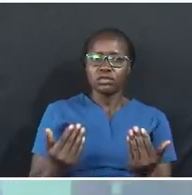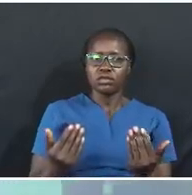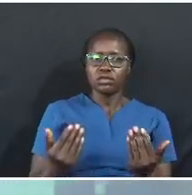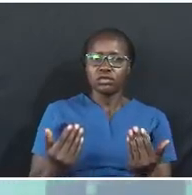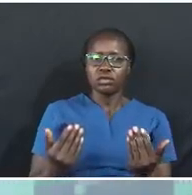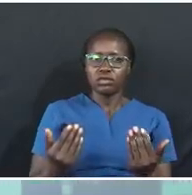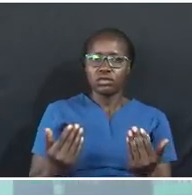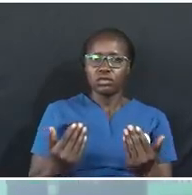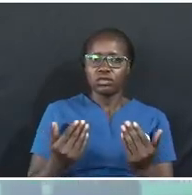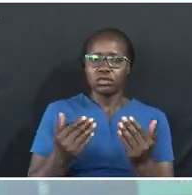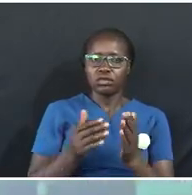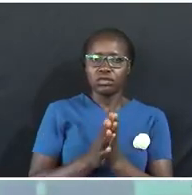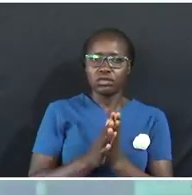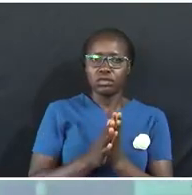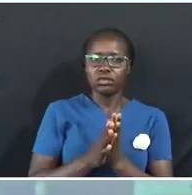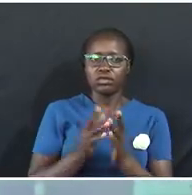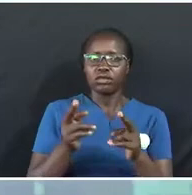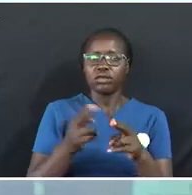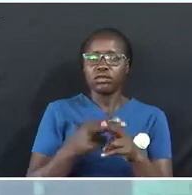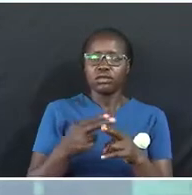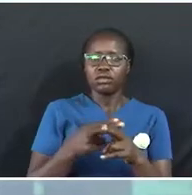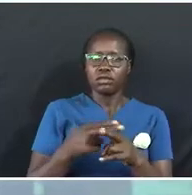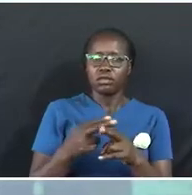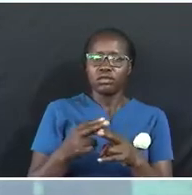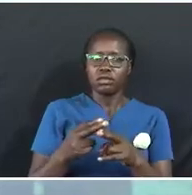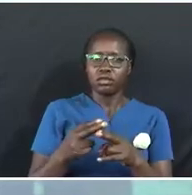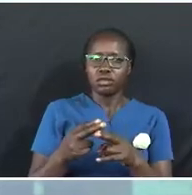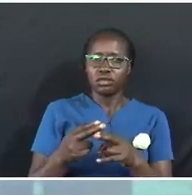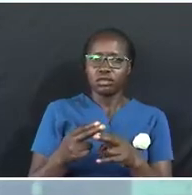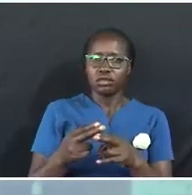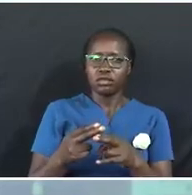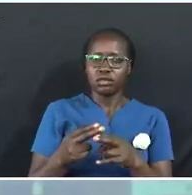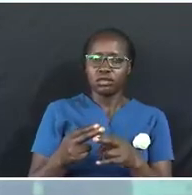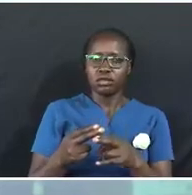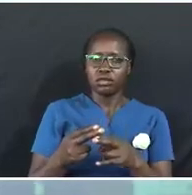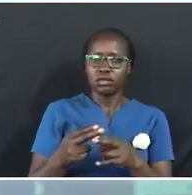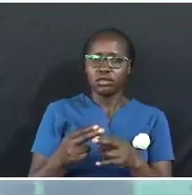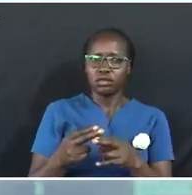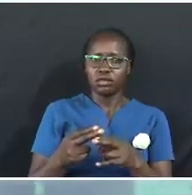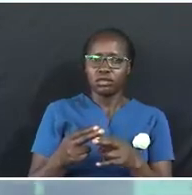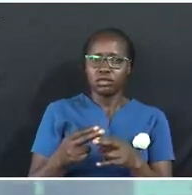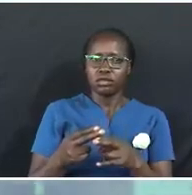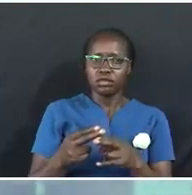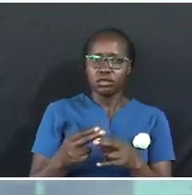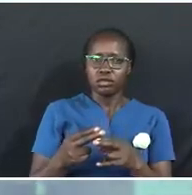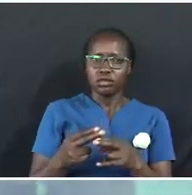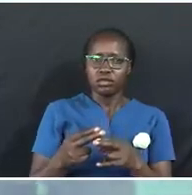coming what? Very soon. Get what? Involved.